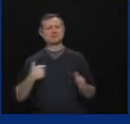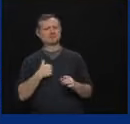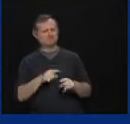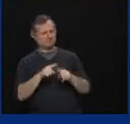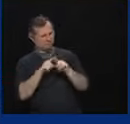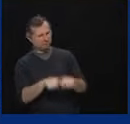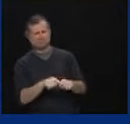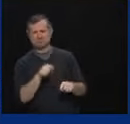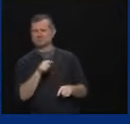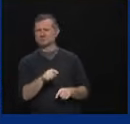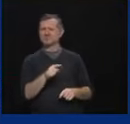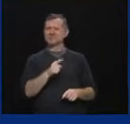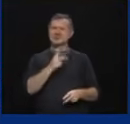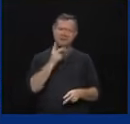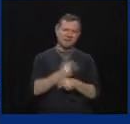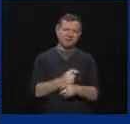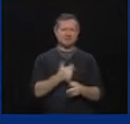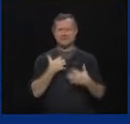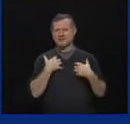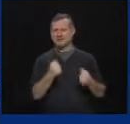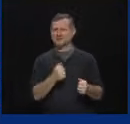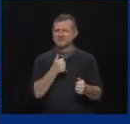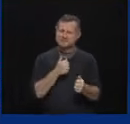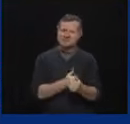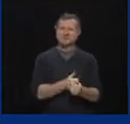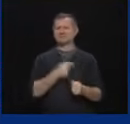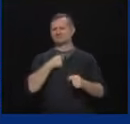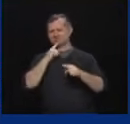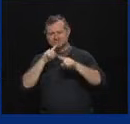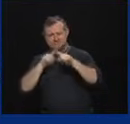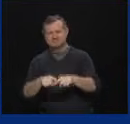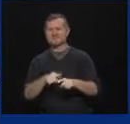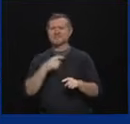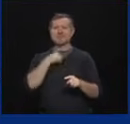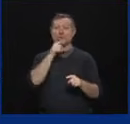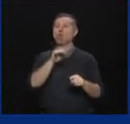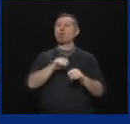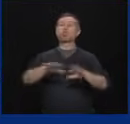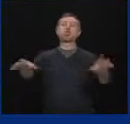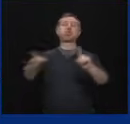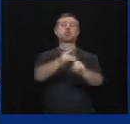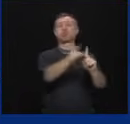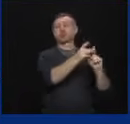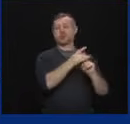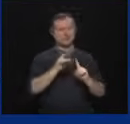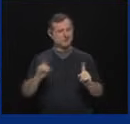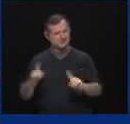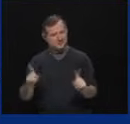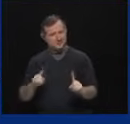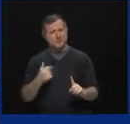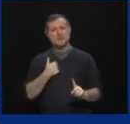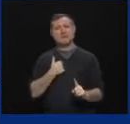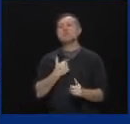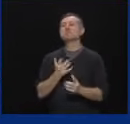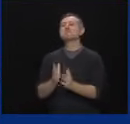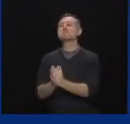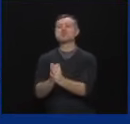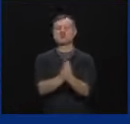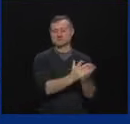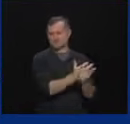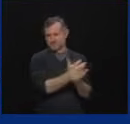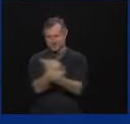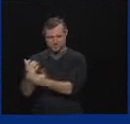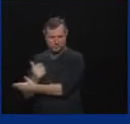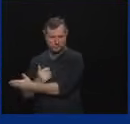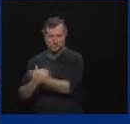yourselves and to make sure that we don't spread the vaccine. So I'm pleading with them to understand that this is not intended to be